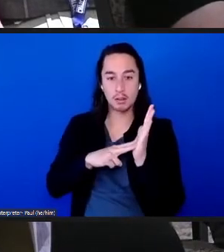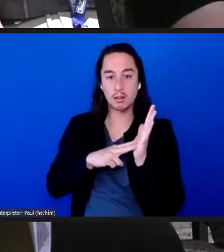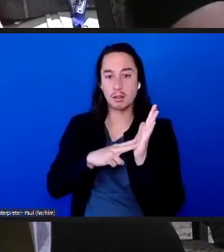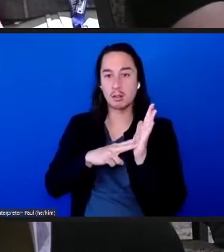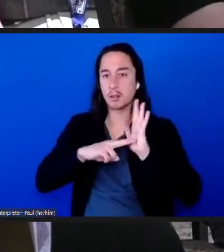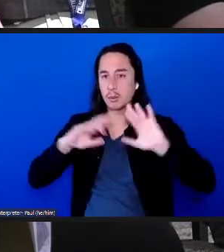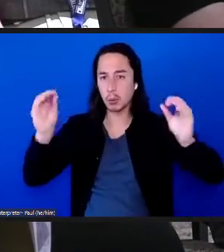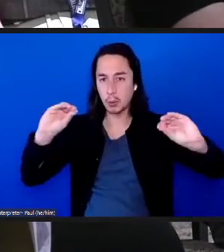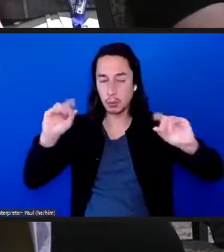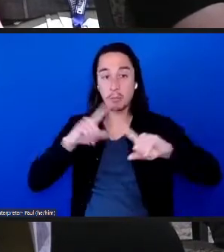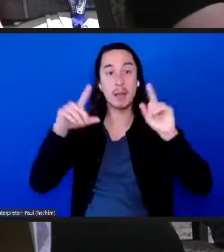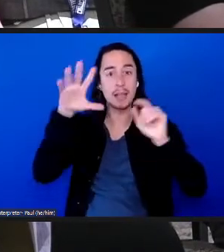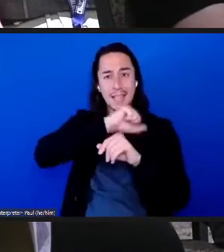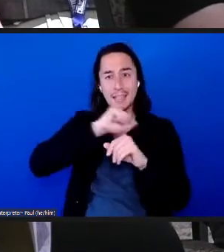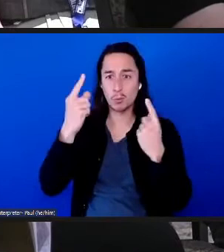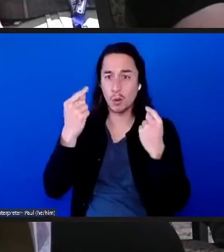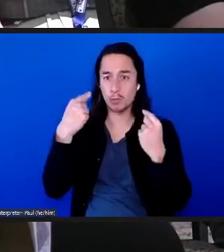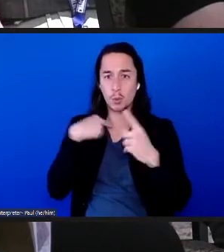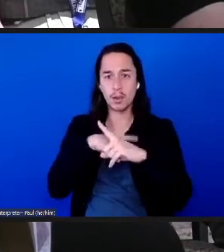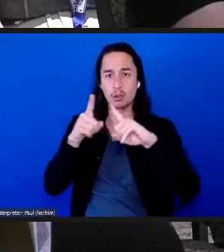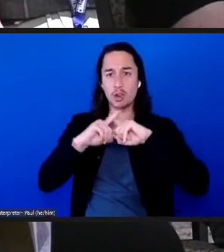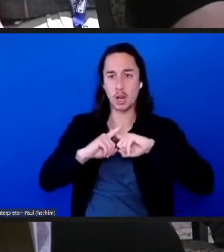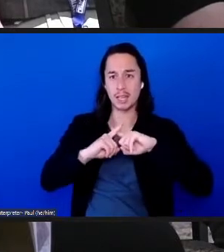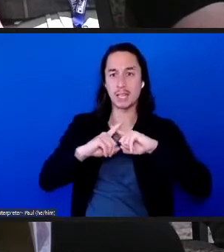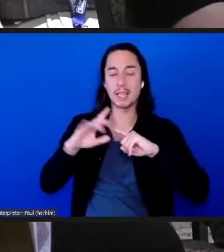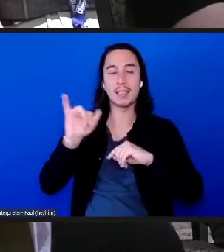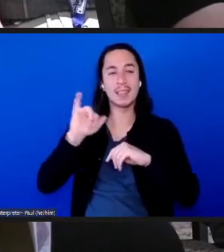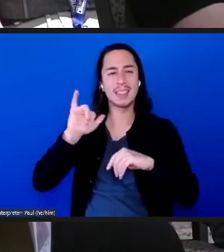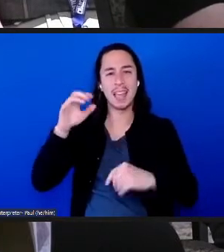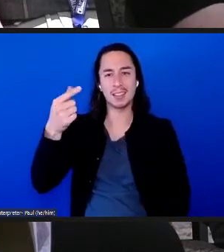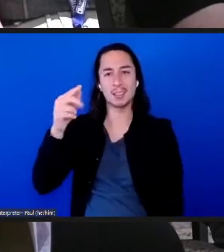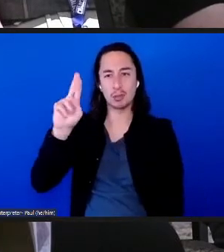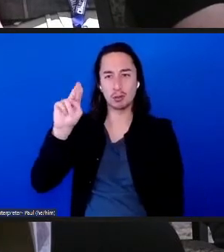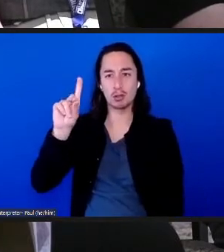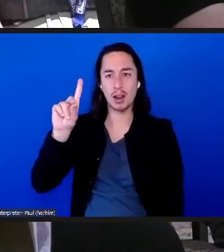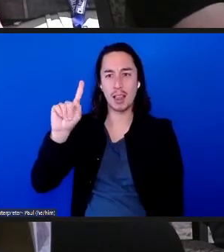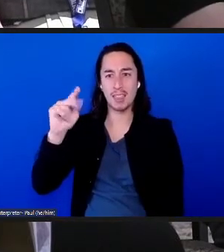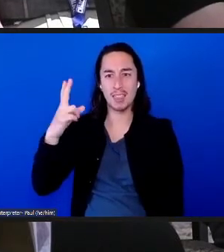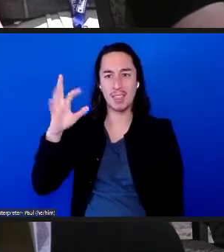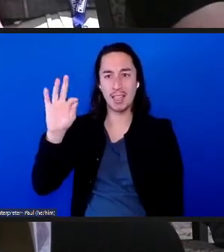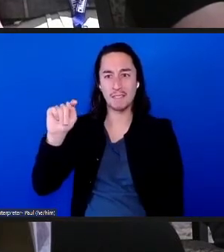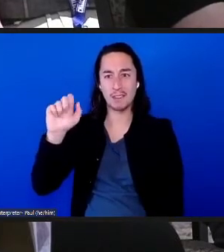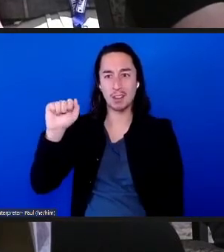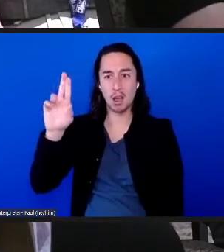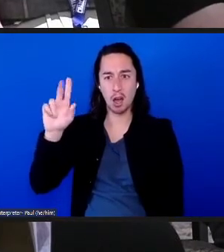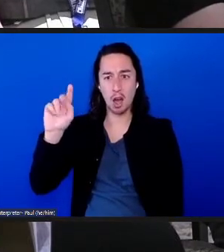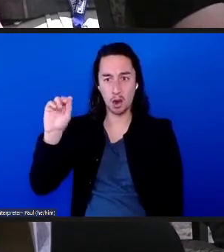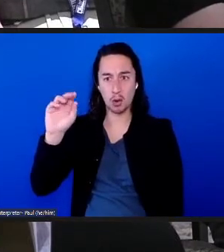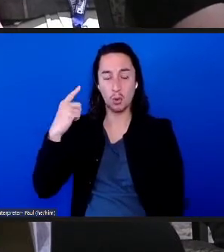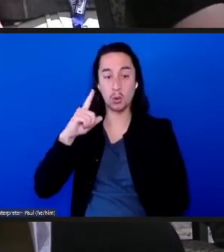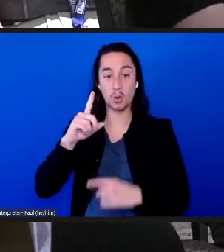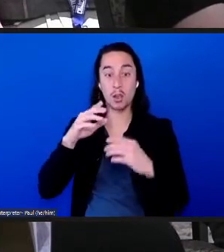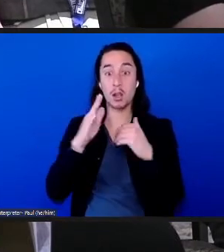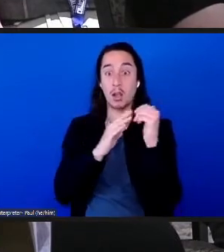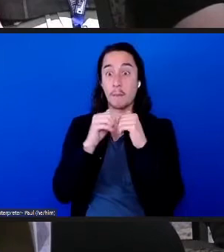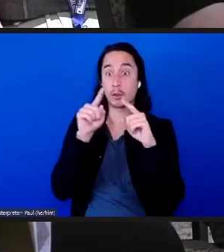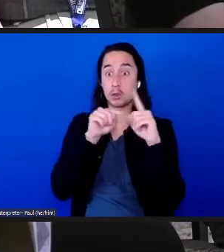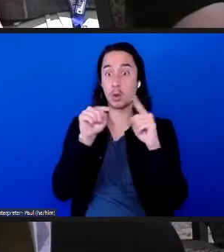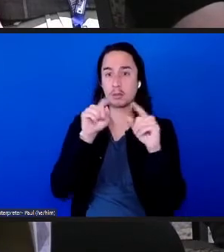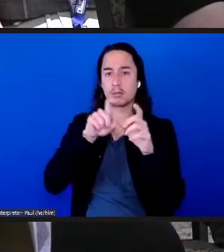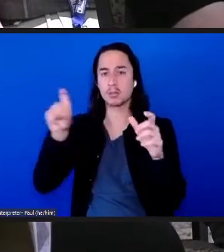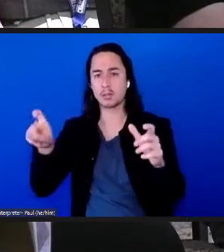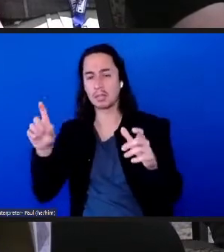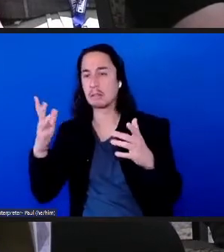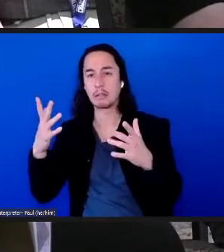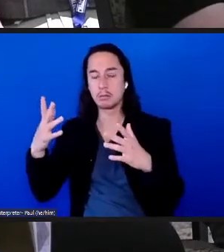But guess what? We're targets. Like Grand Theft Auto, every time we step out of our comfort zone. The girls gotta go back